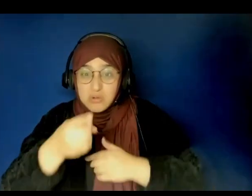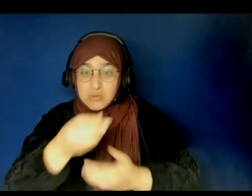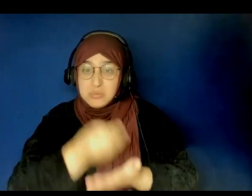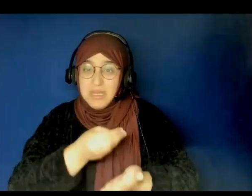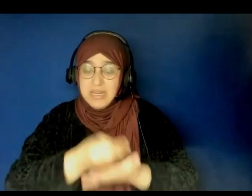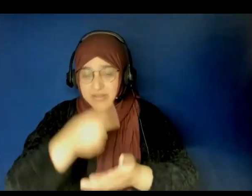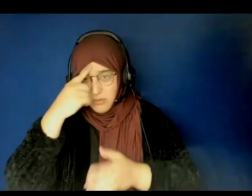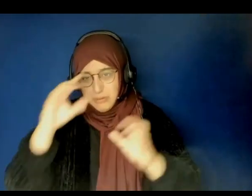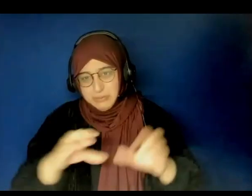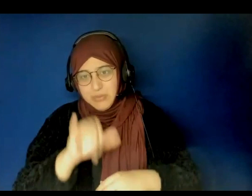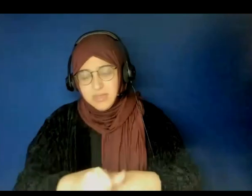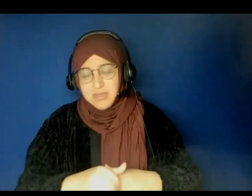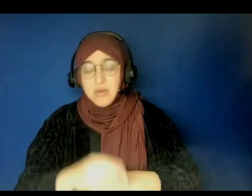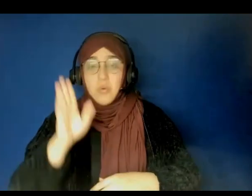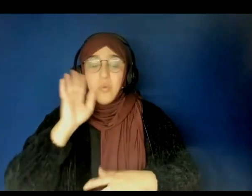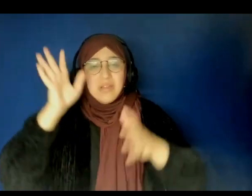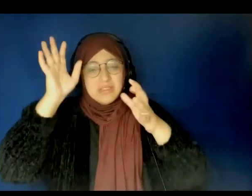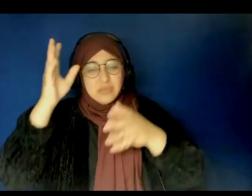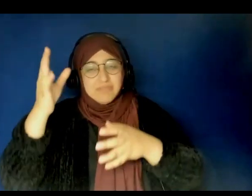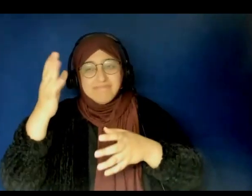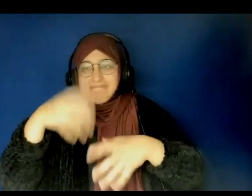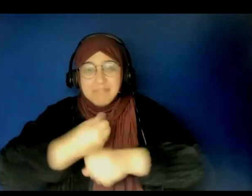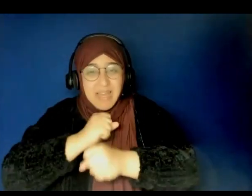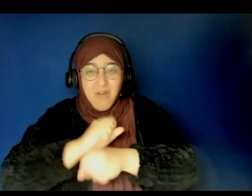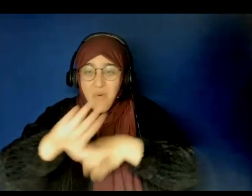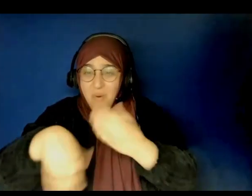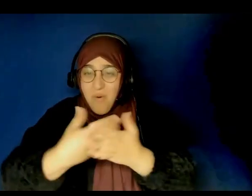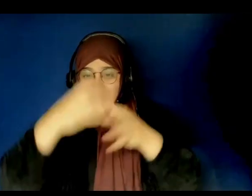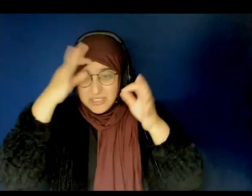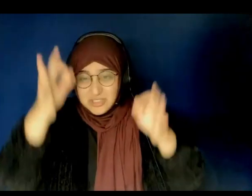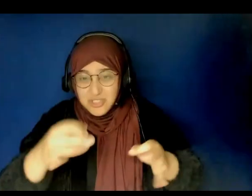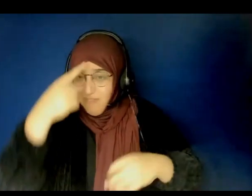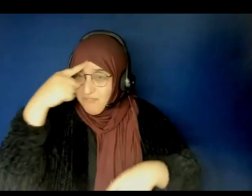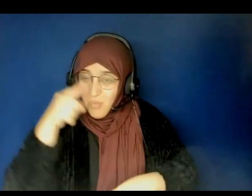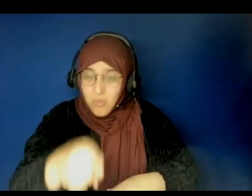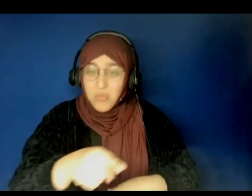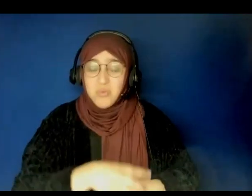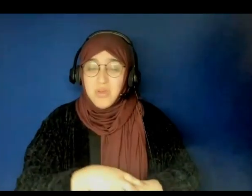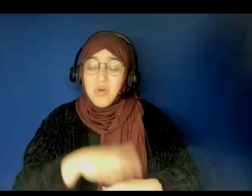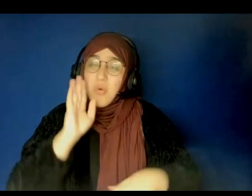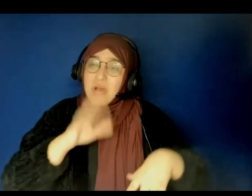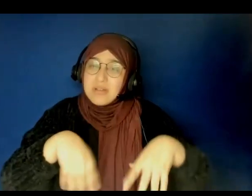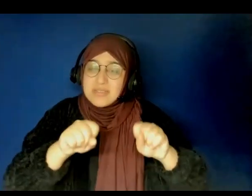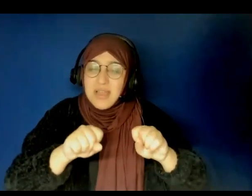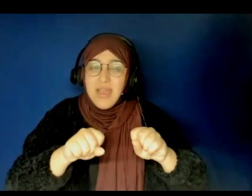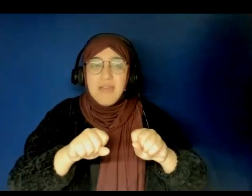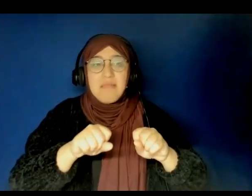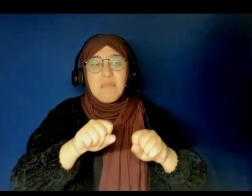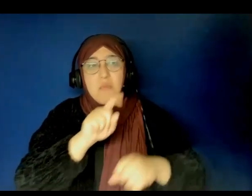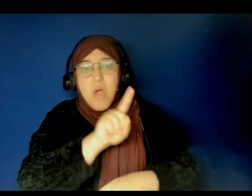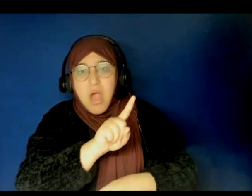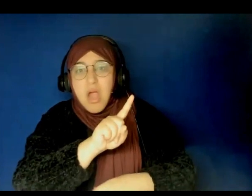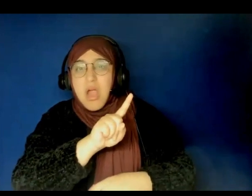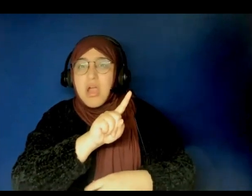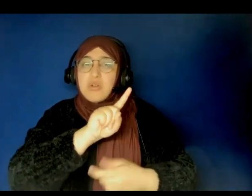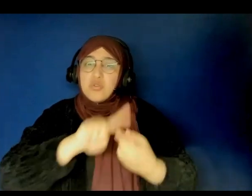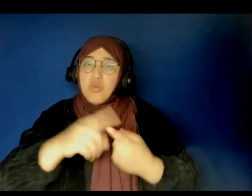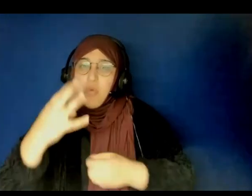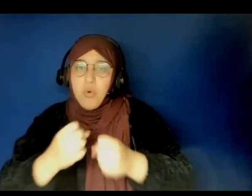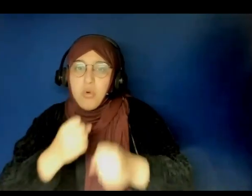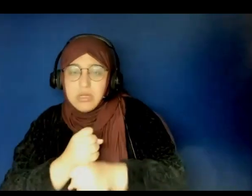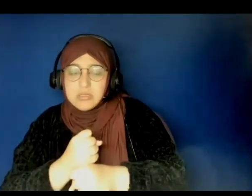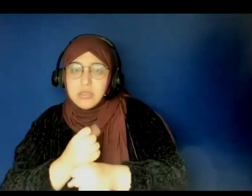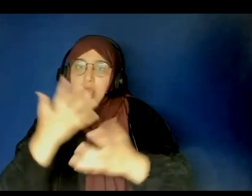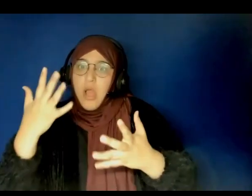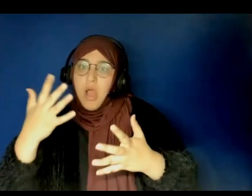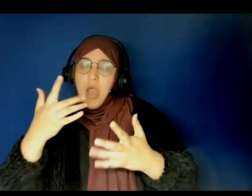going to make all the decisions for you, and it can take anywhere from 1 to 4 years, going back and forth, waiting for somebody